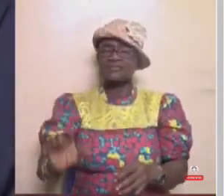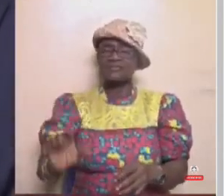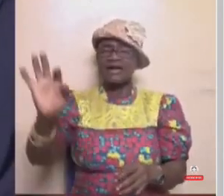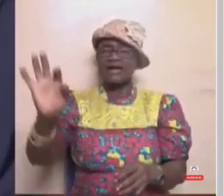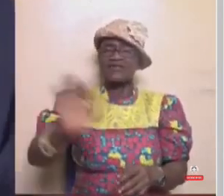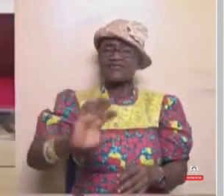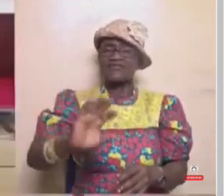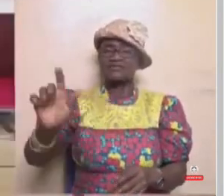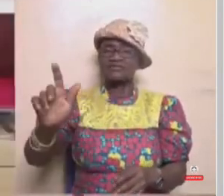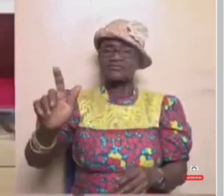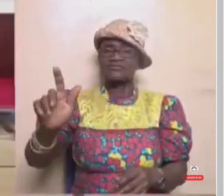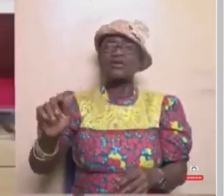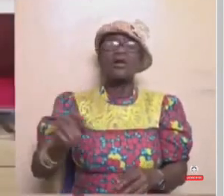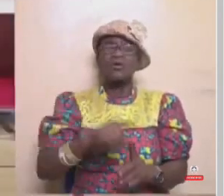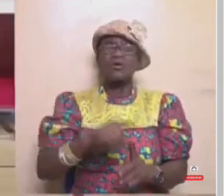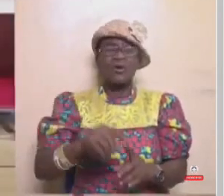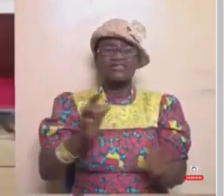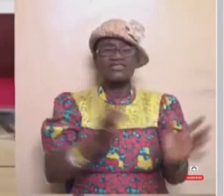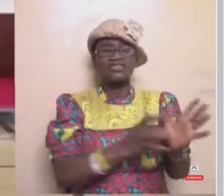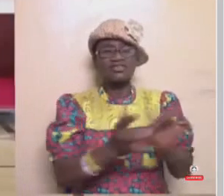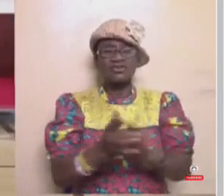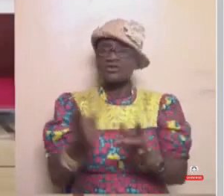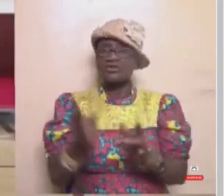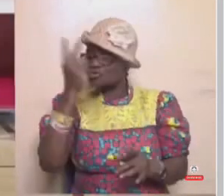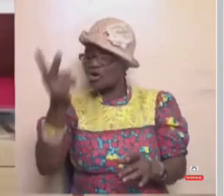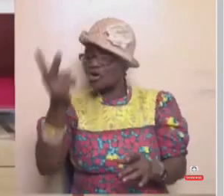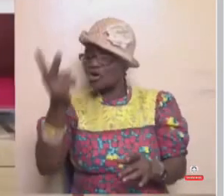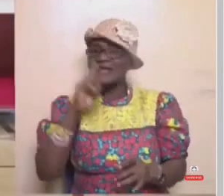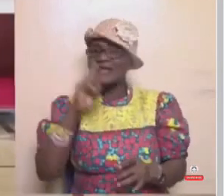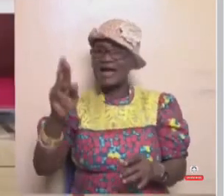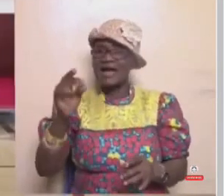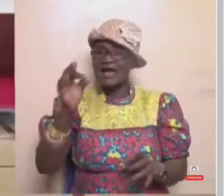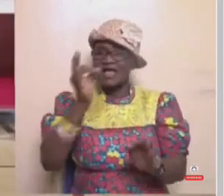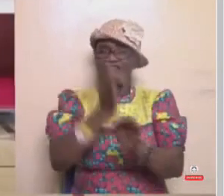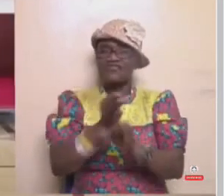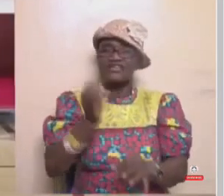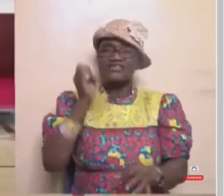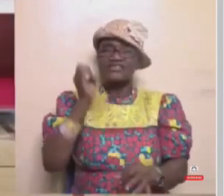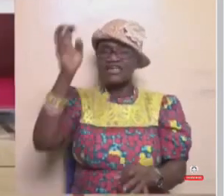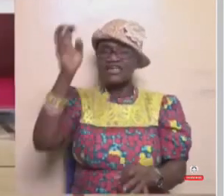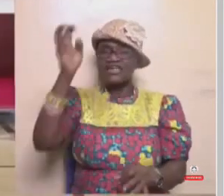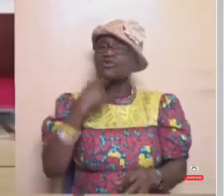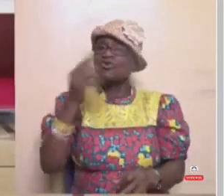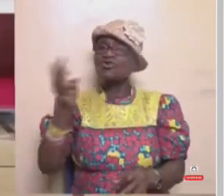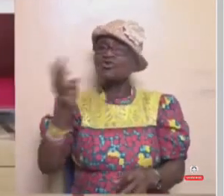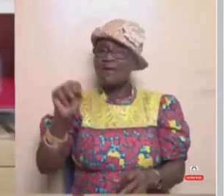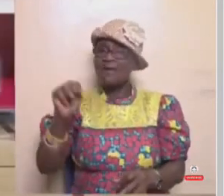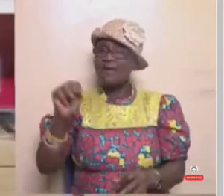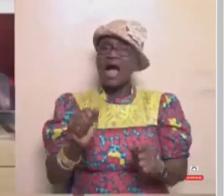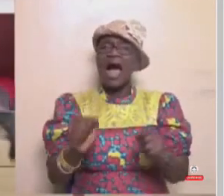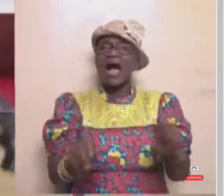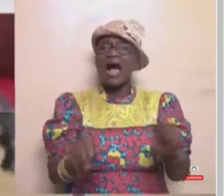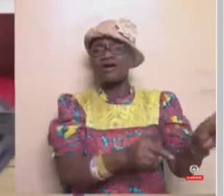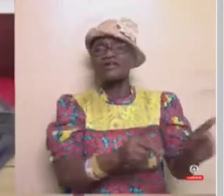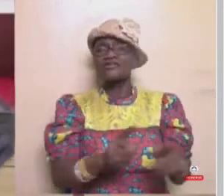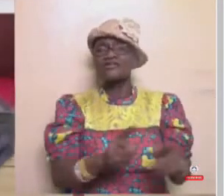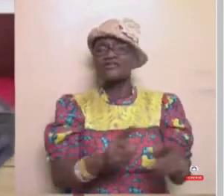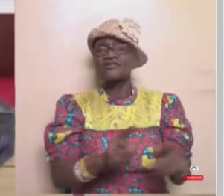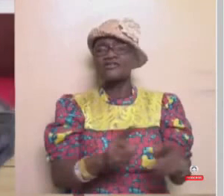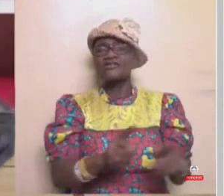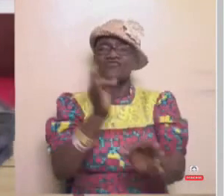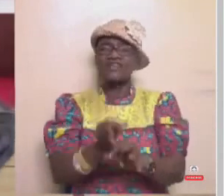Matthew 9:29, when Jesus saw their faith, he touched their eyes, saying, "According to your faith, be it unto